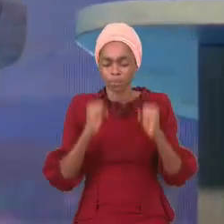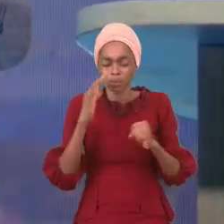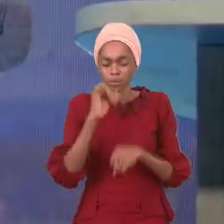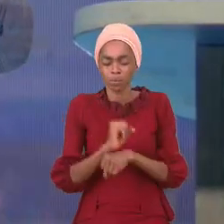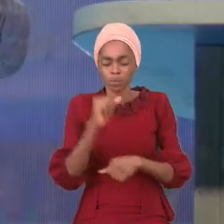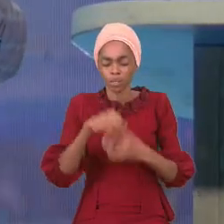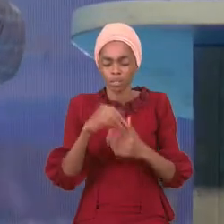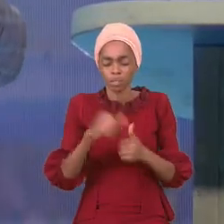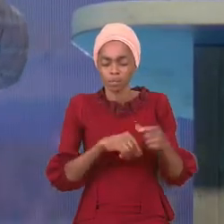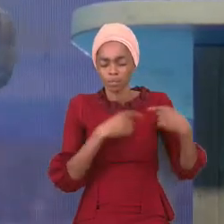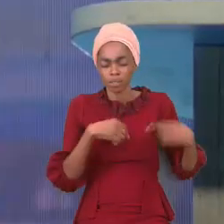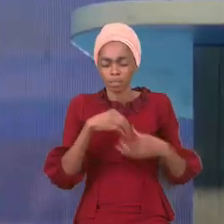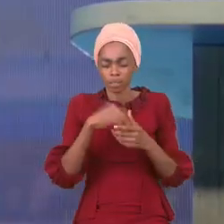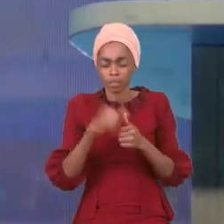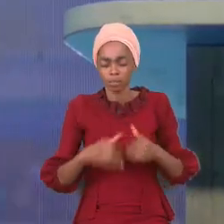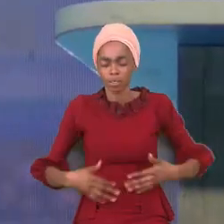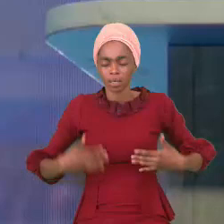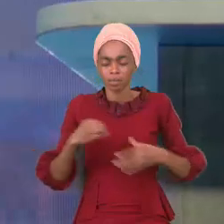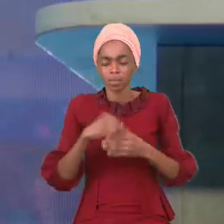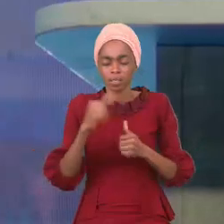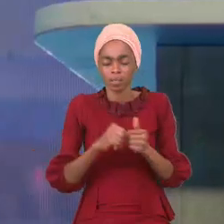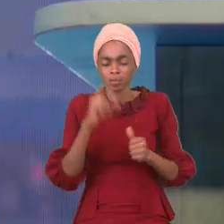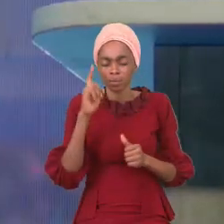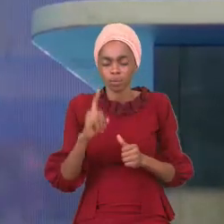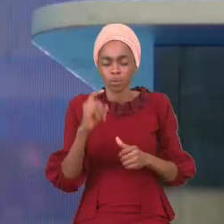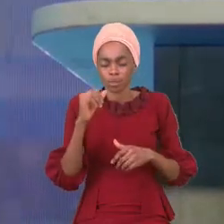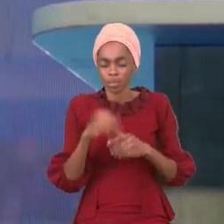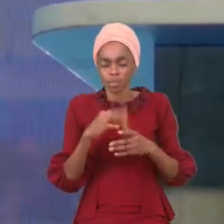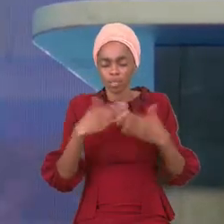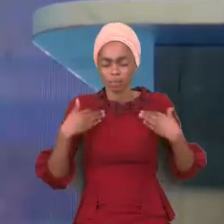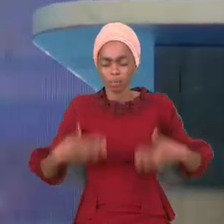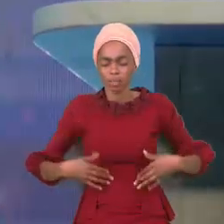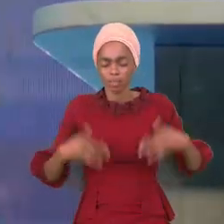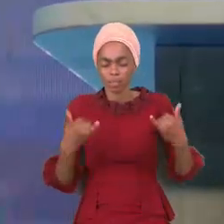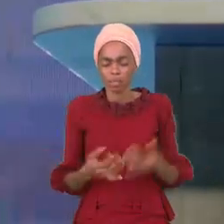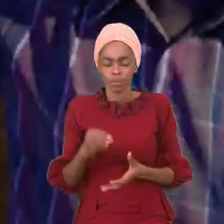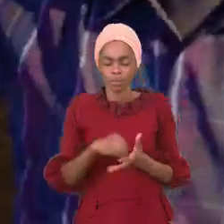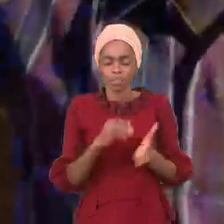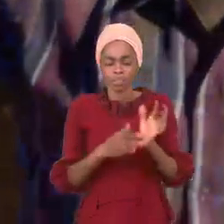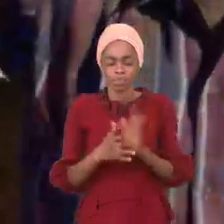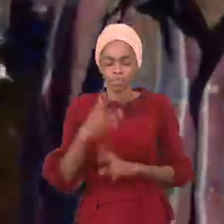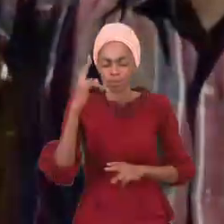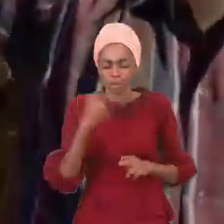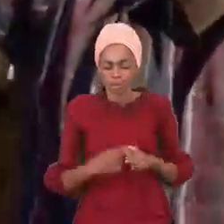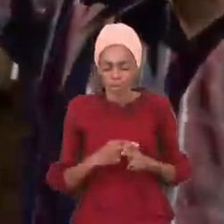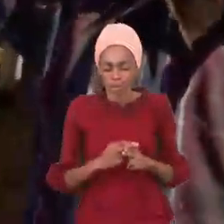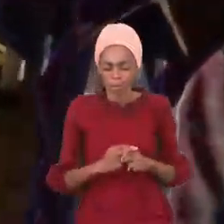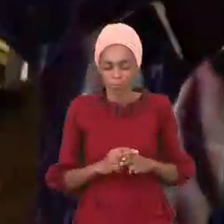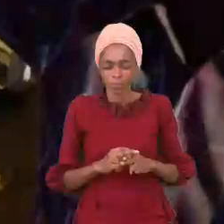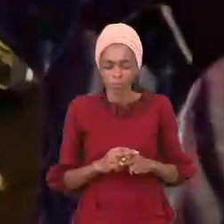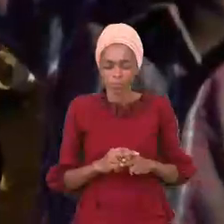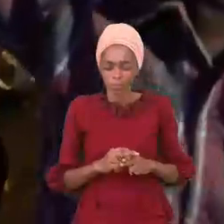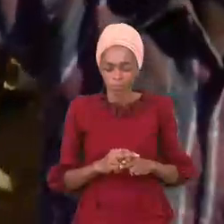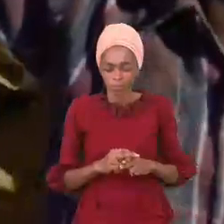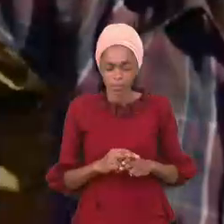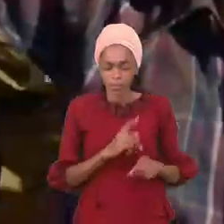every heart, every life, everyone in their bodies now, in Jesus' name.